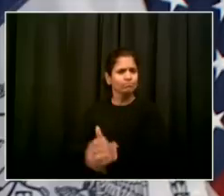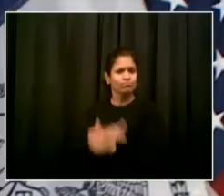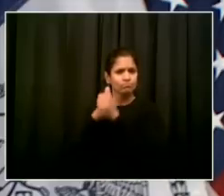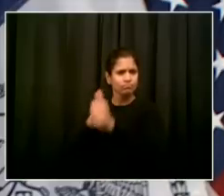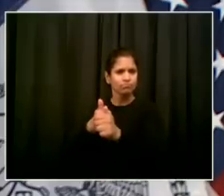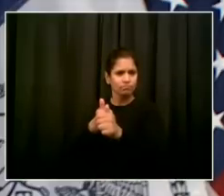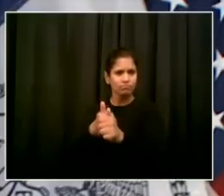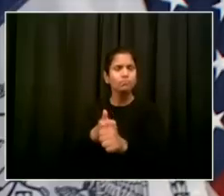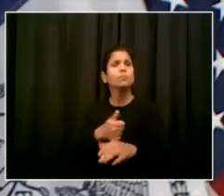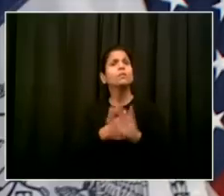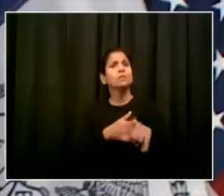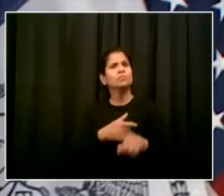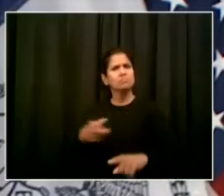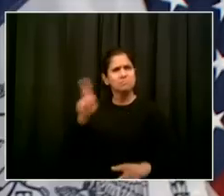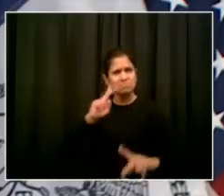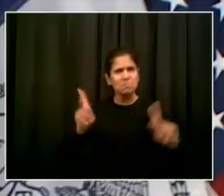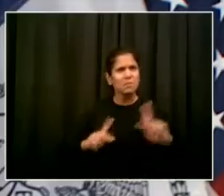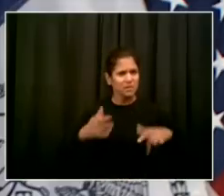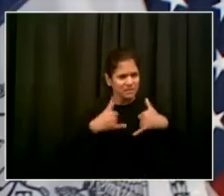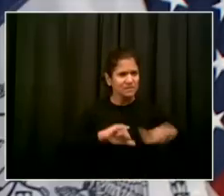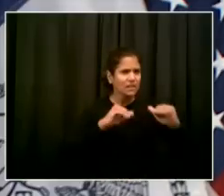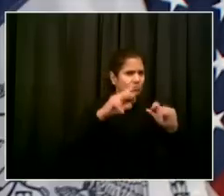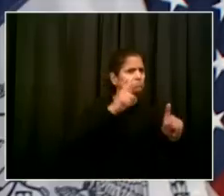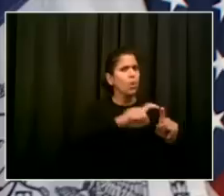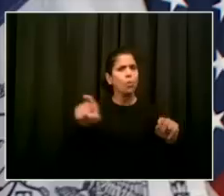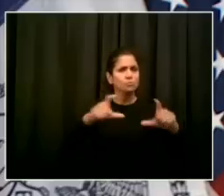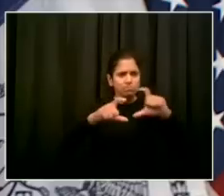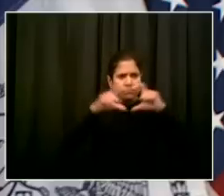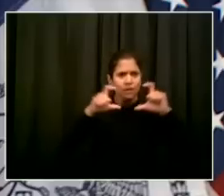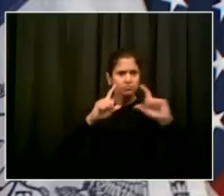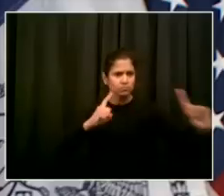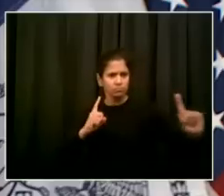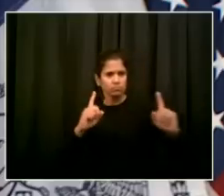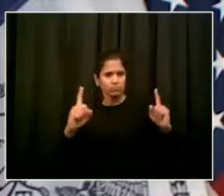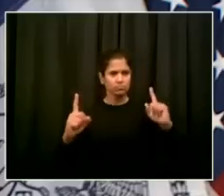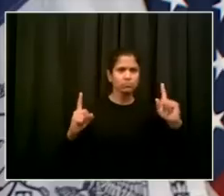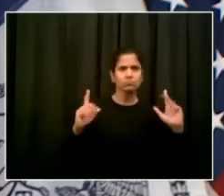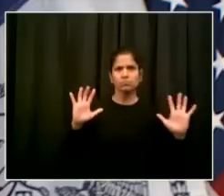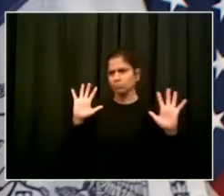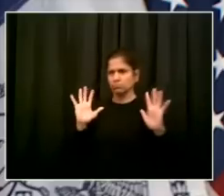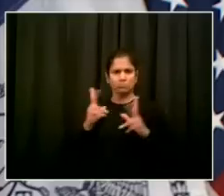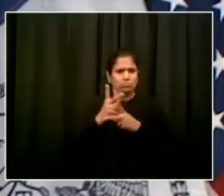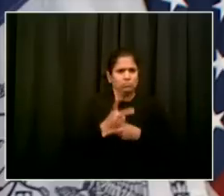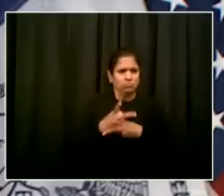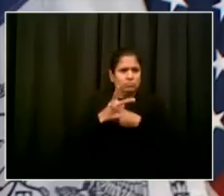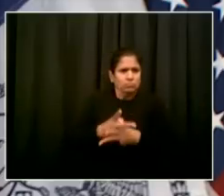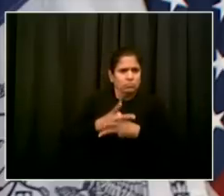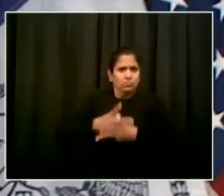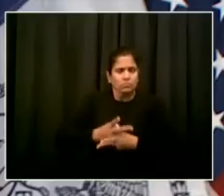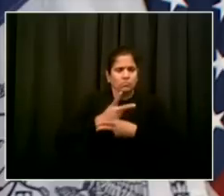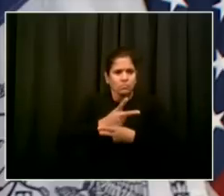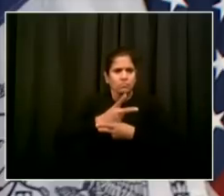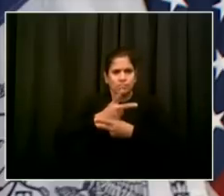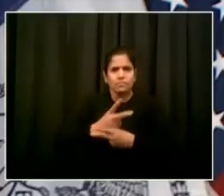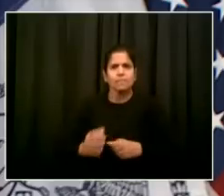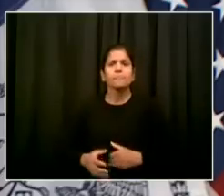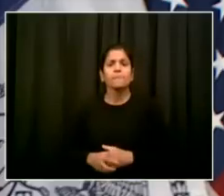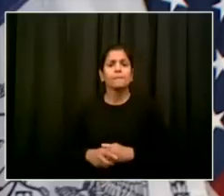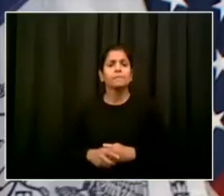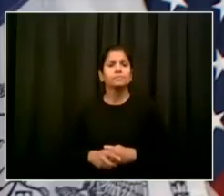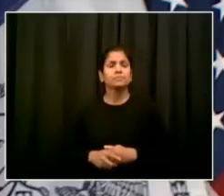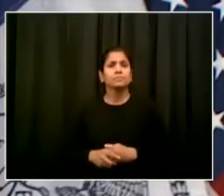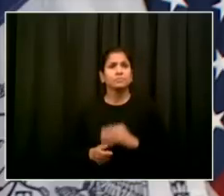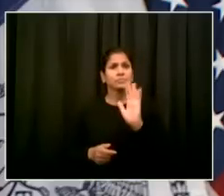their guard and continued to be cautious and continued to follow the rules overwhelmingly. So, of course, there's